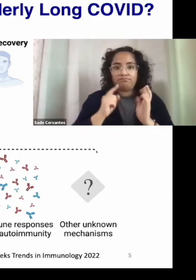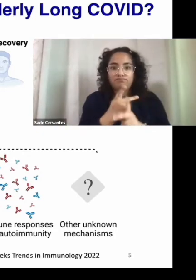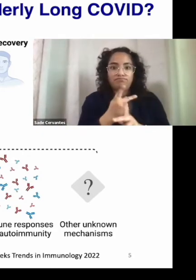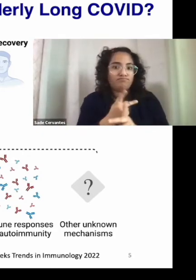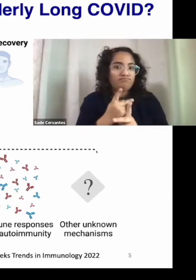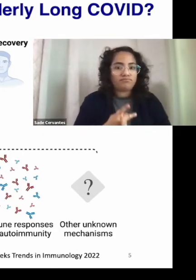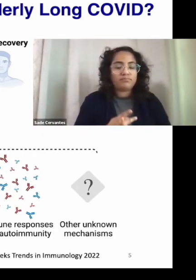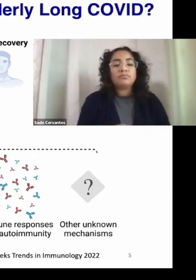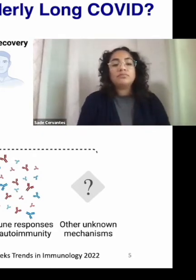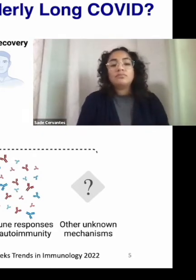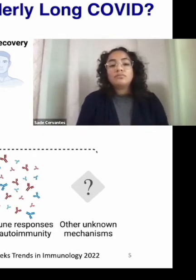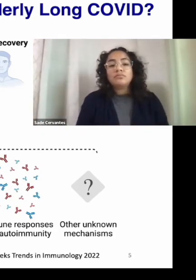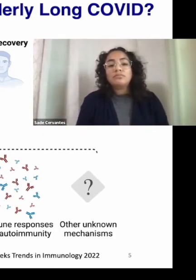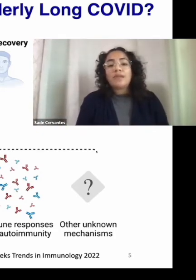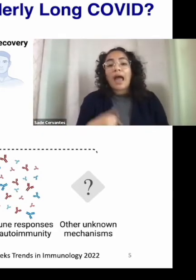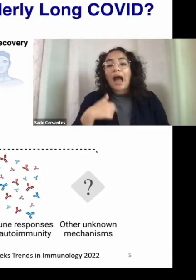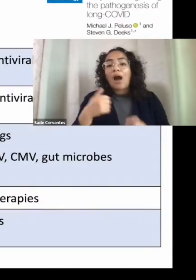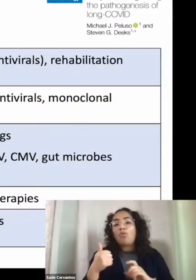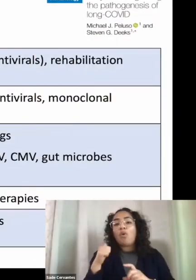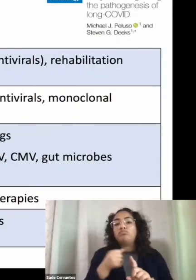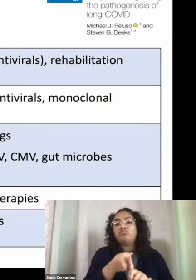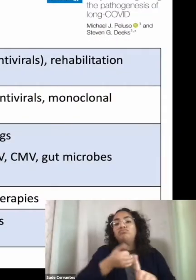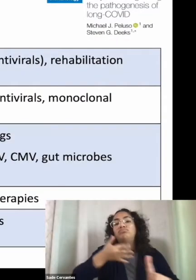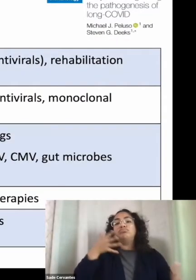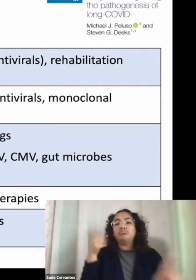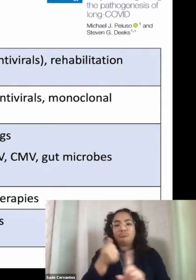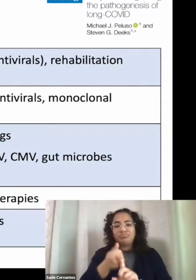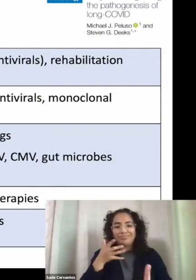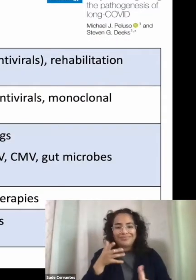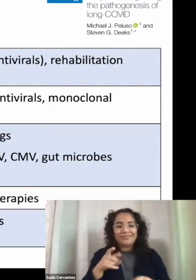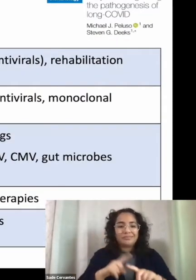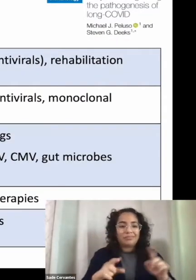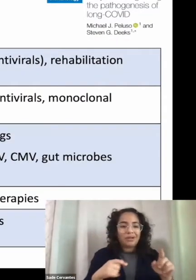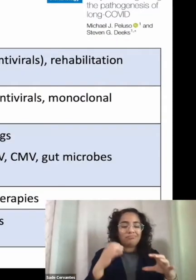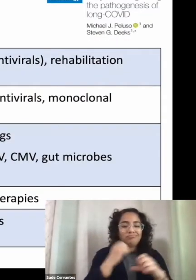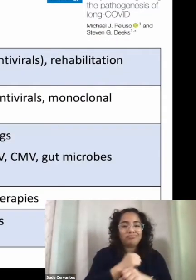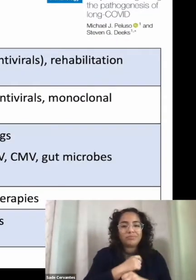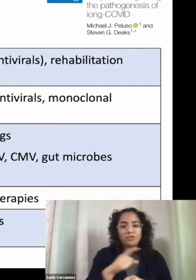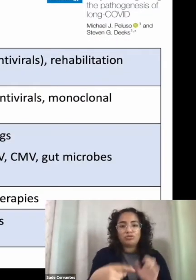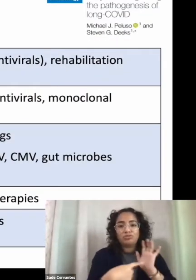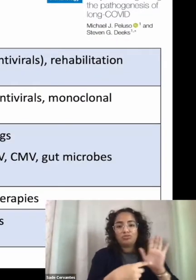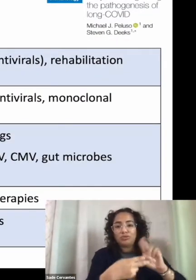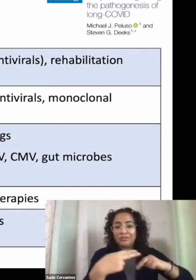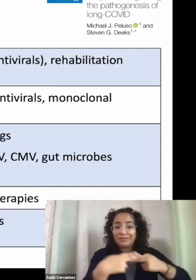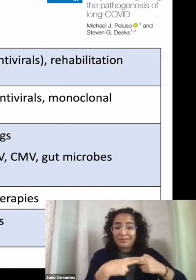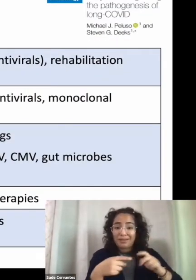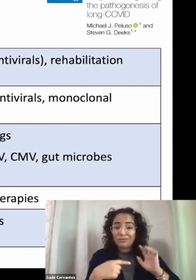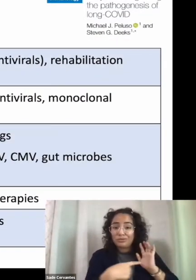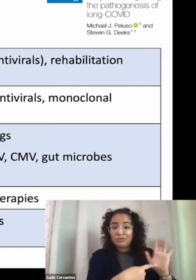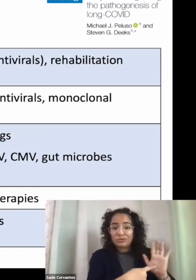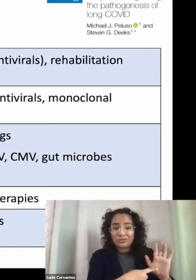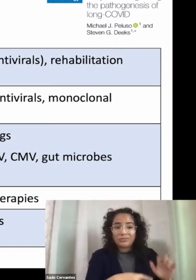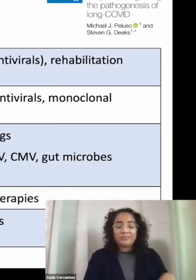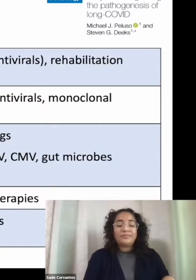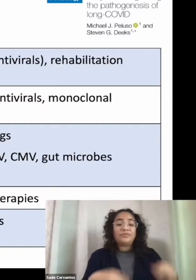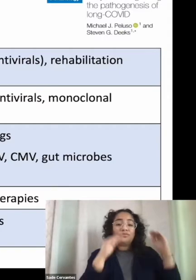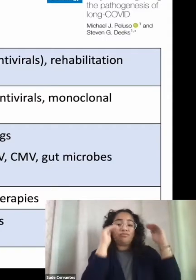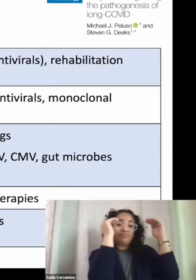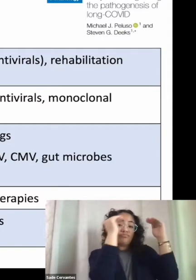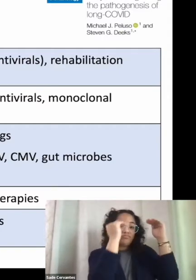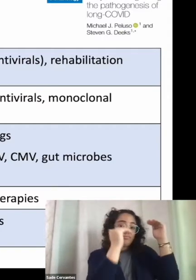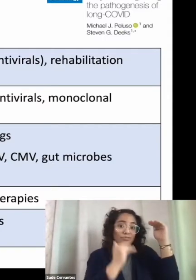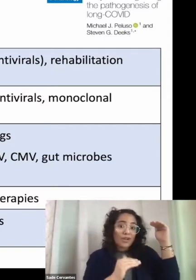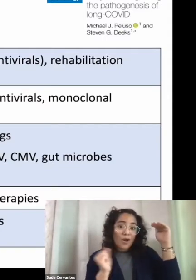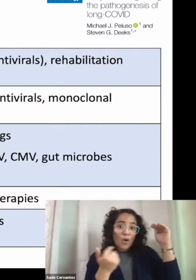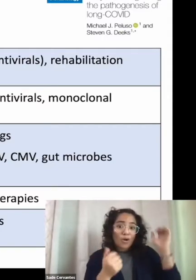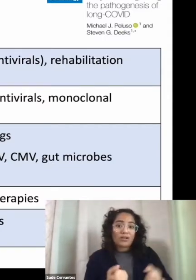I'm not going to go into a ton of detail, but this slide is basically to demonstrate that for each of these potential causes of